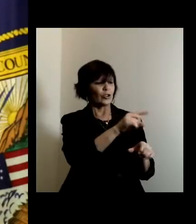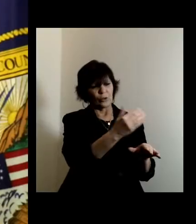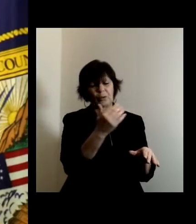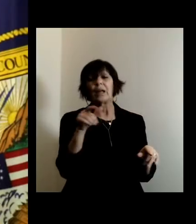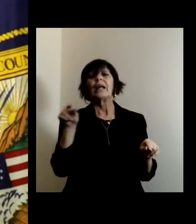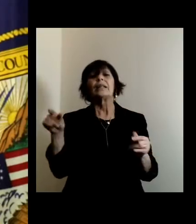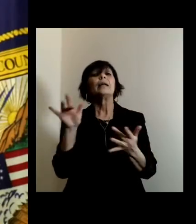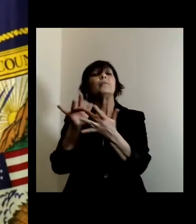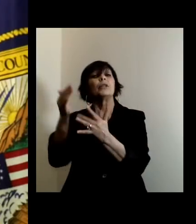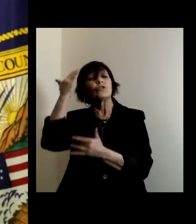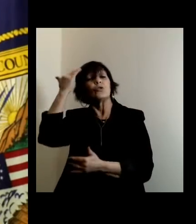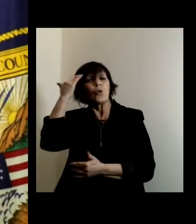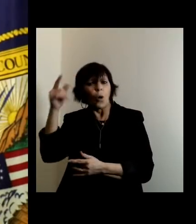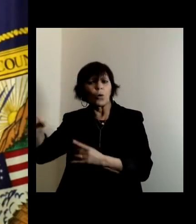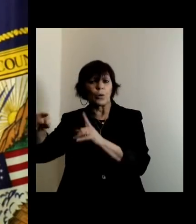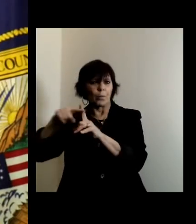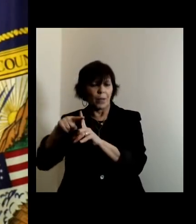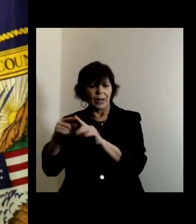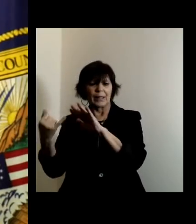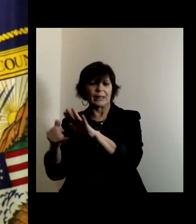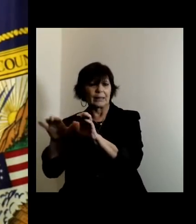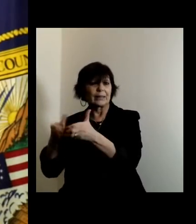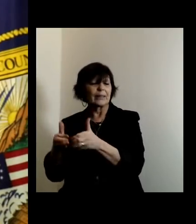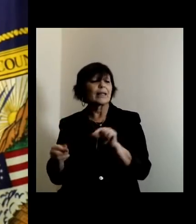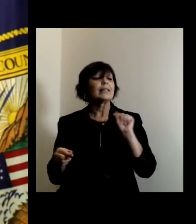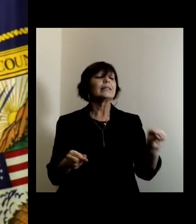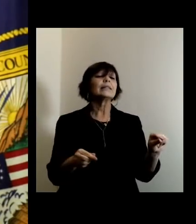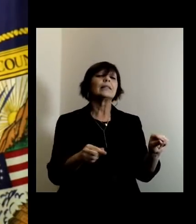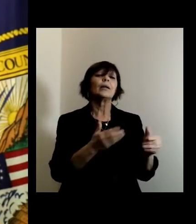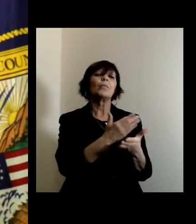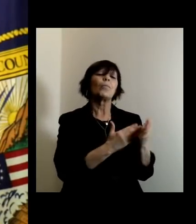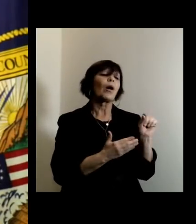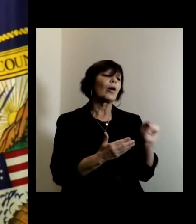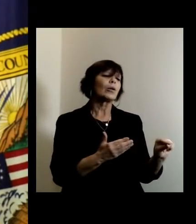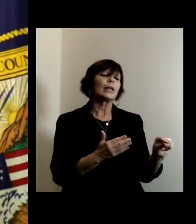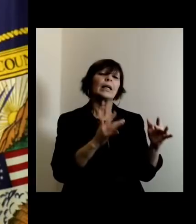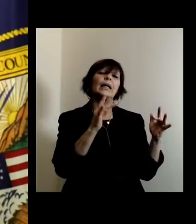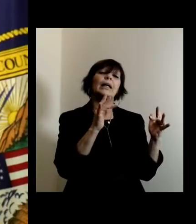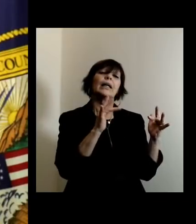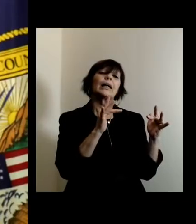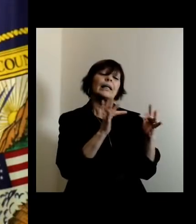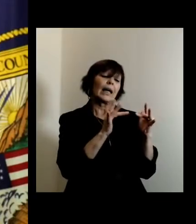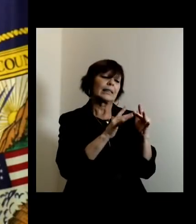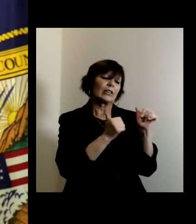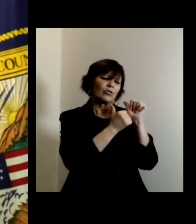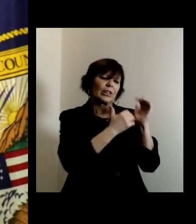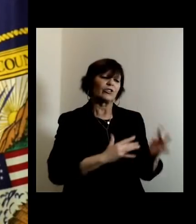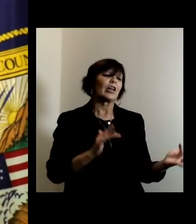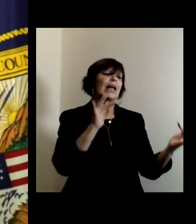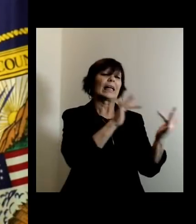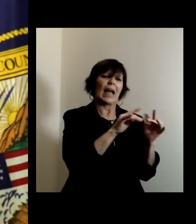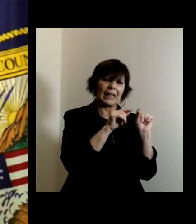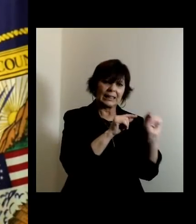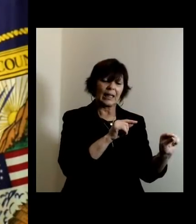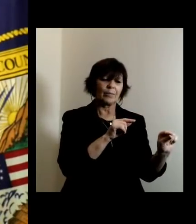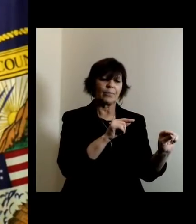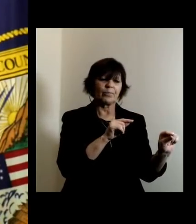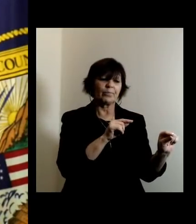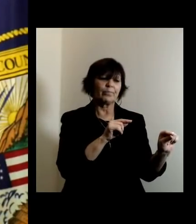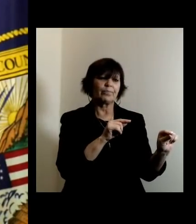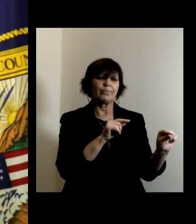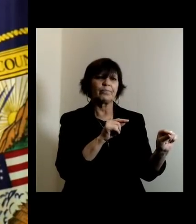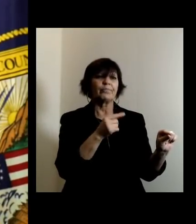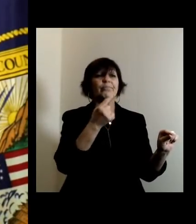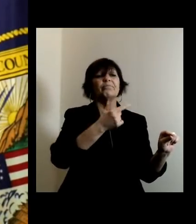making sure that they're putting themselves in isolation. And then the second phase is we have a contact tracer contact them 1 or 2 or maybe